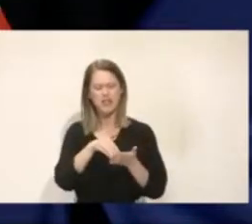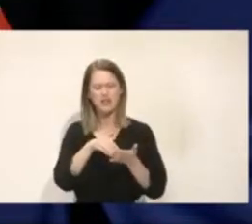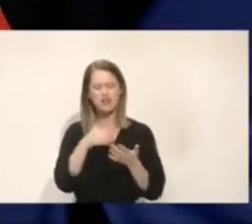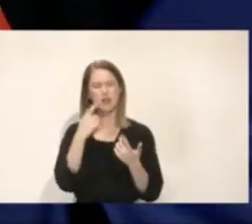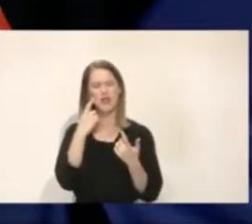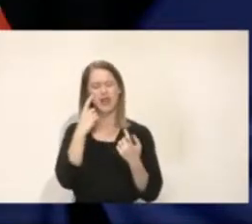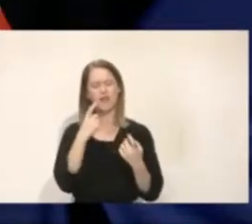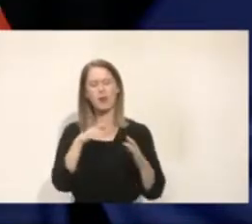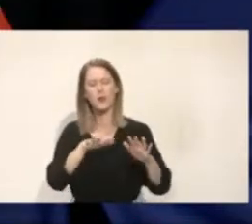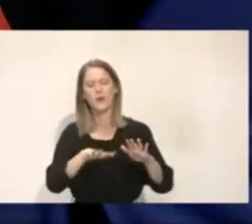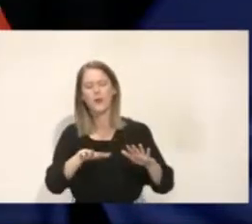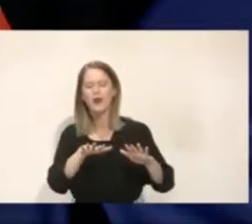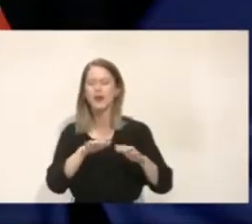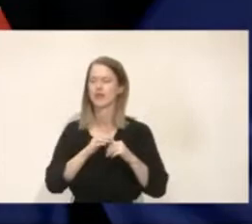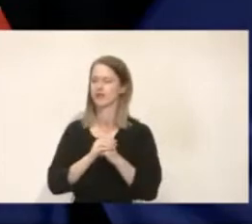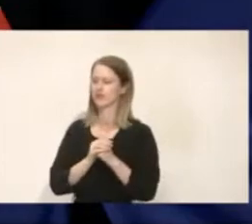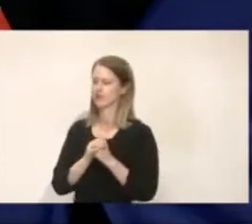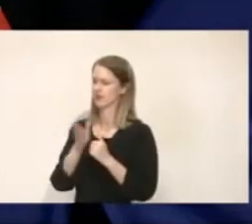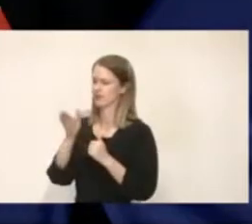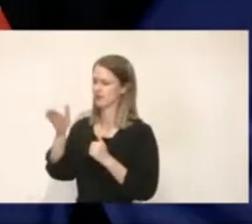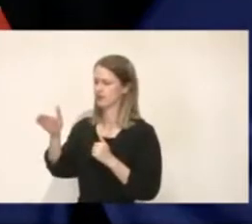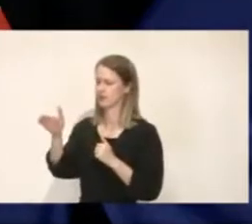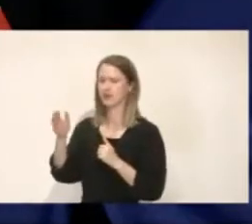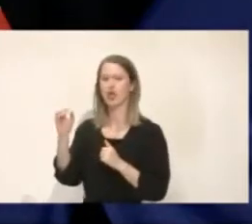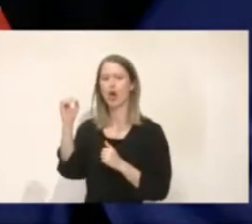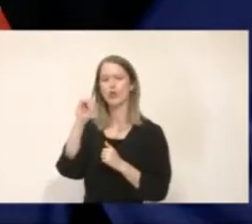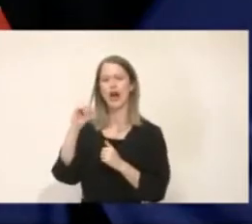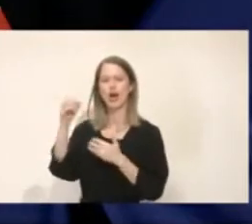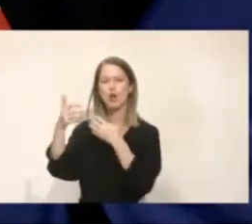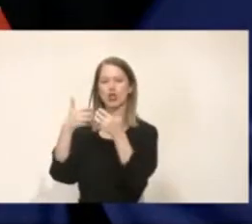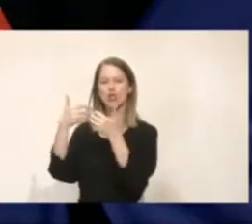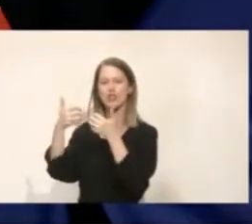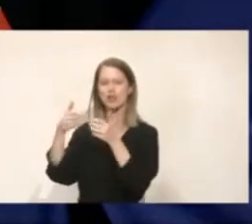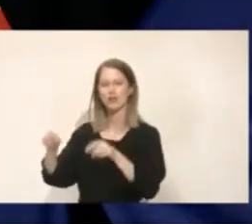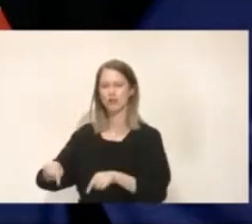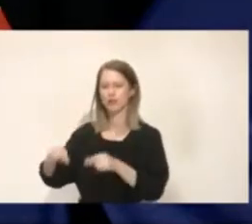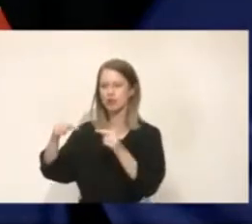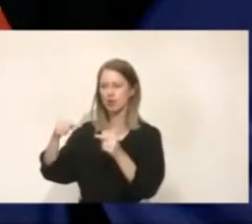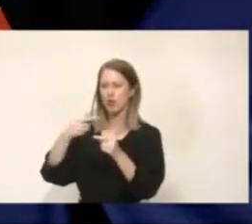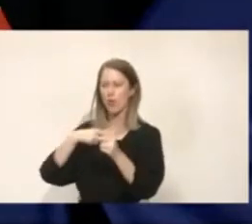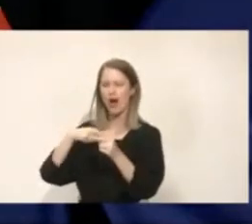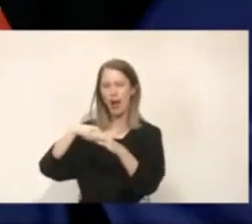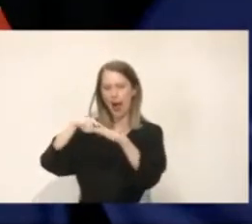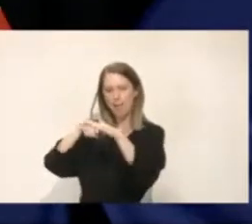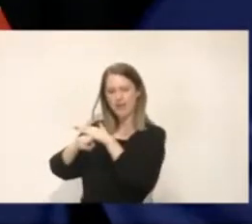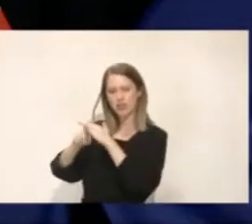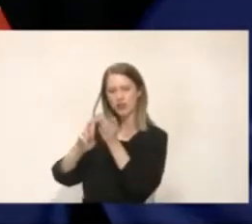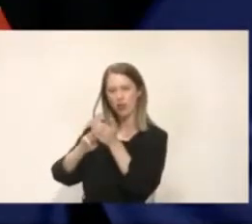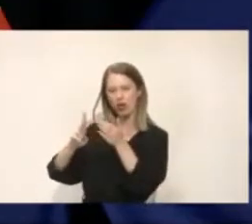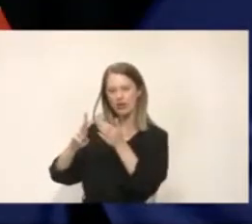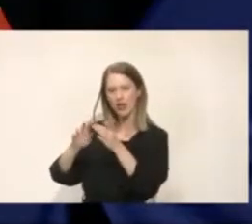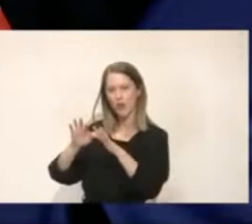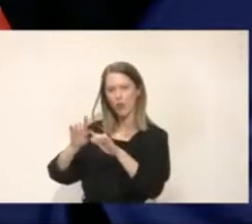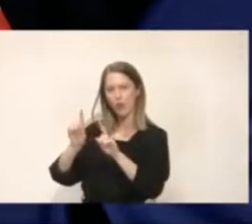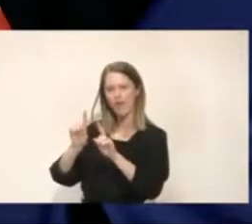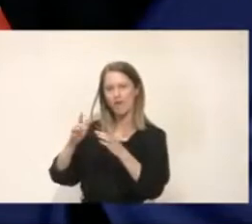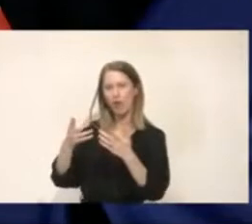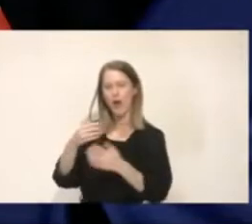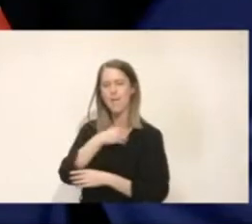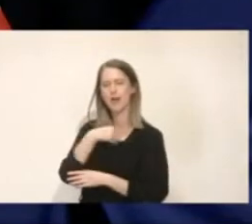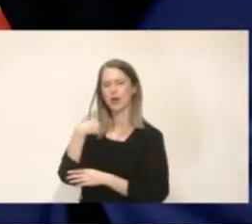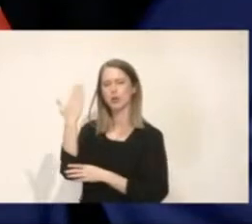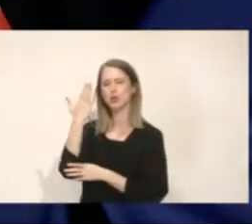be careful. Prime Minister, Otago University's come under fire for its admissions policy with regard to the medical